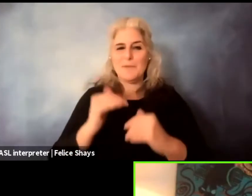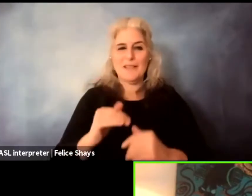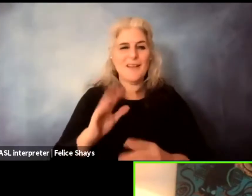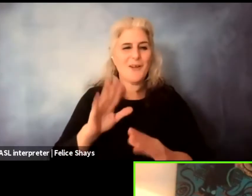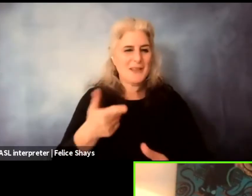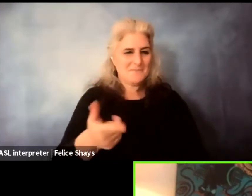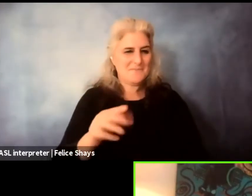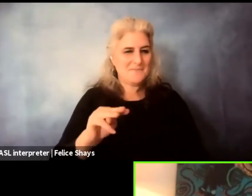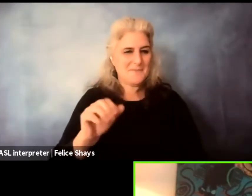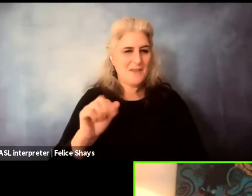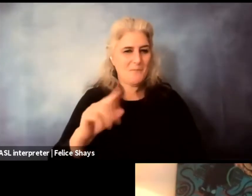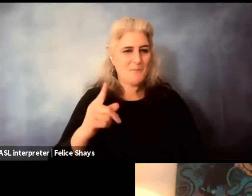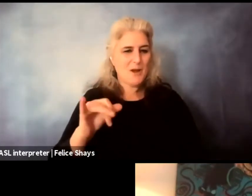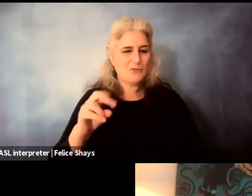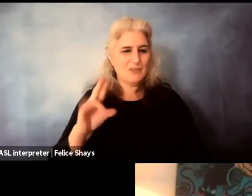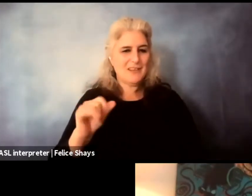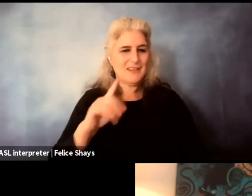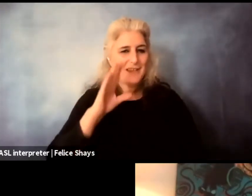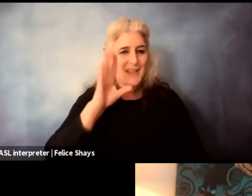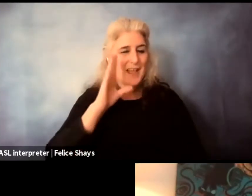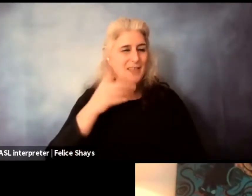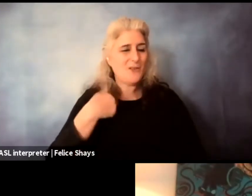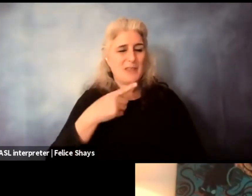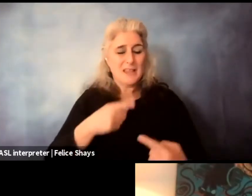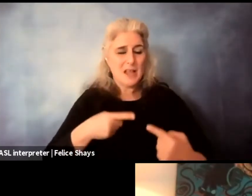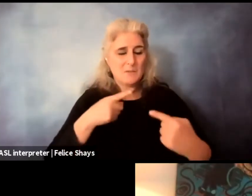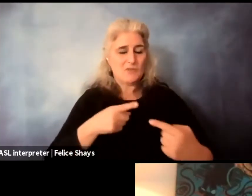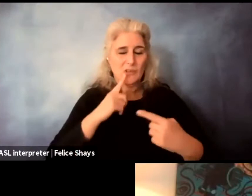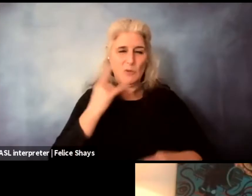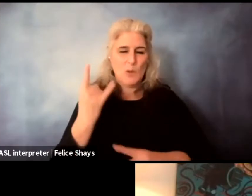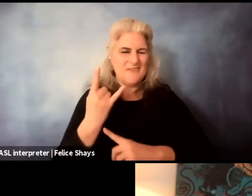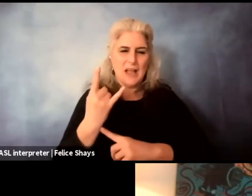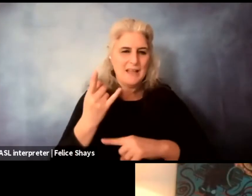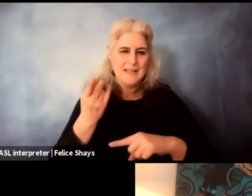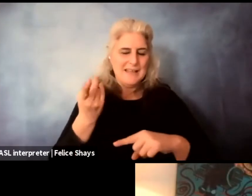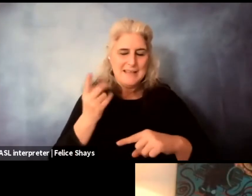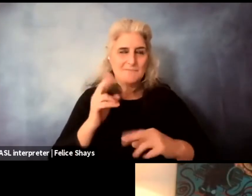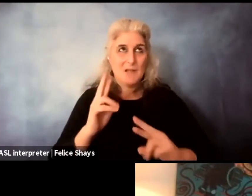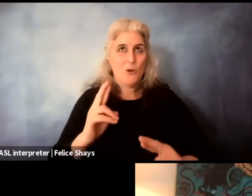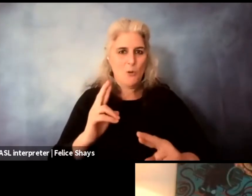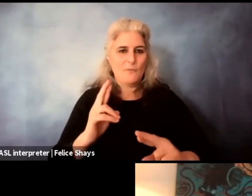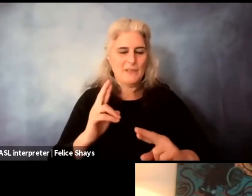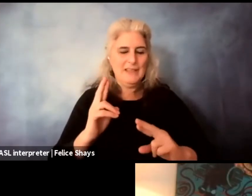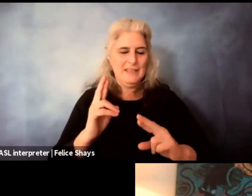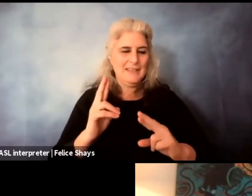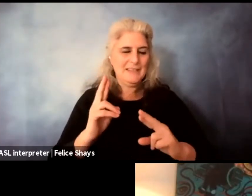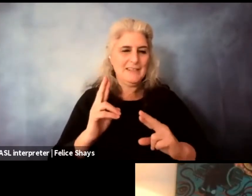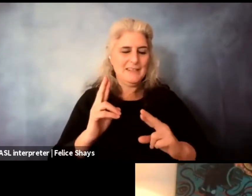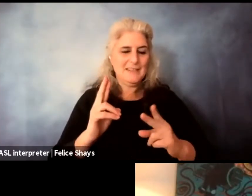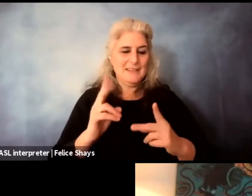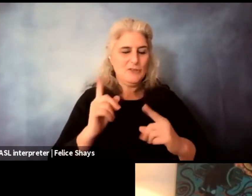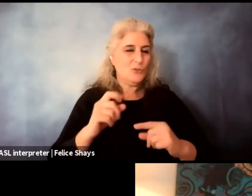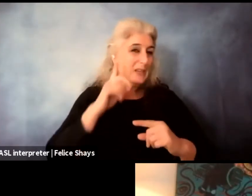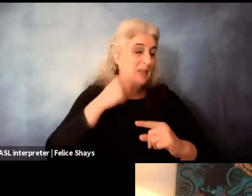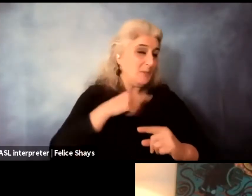Margarita. Hi there. I'm having Wi-Fi issues, so I'm just hoping that like the